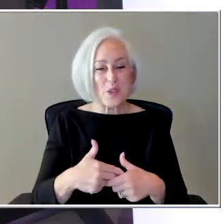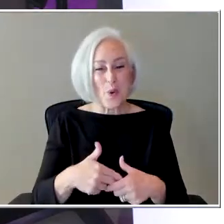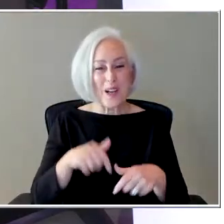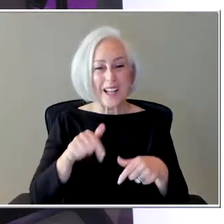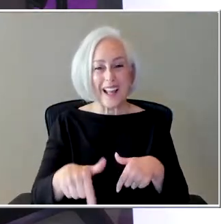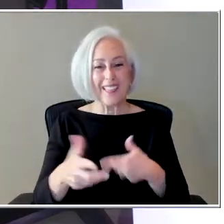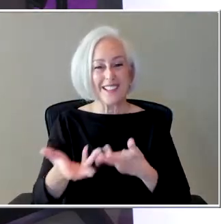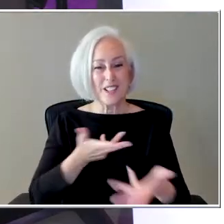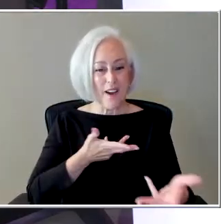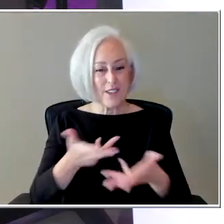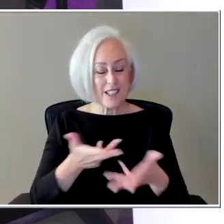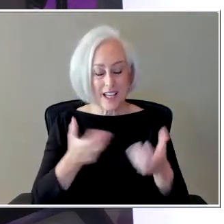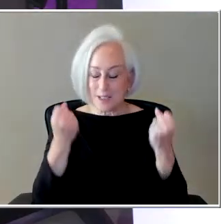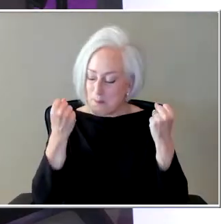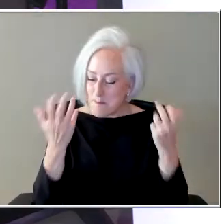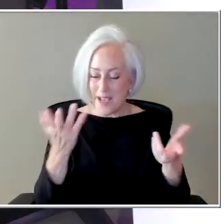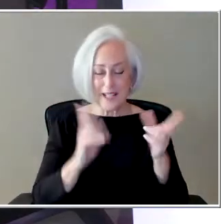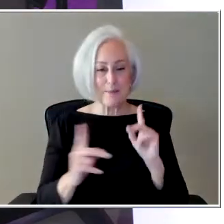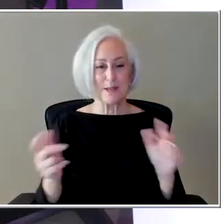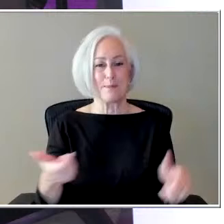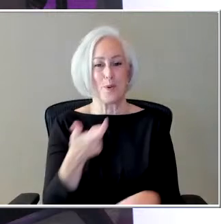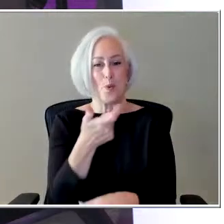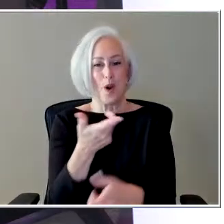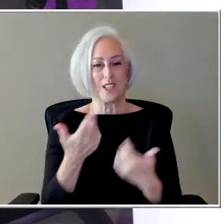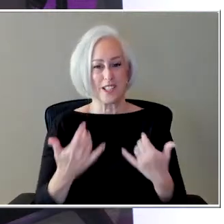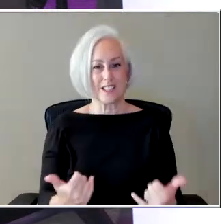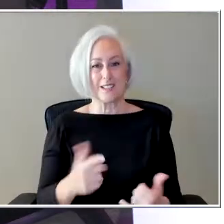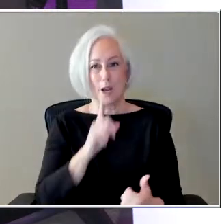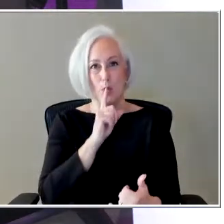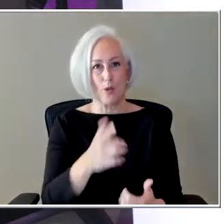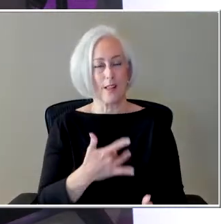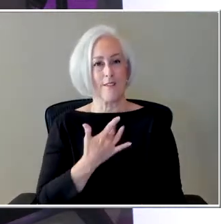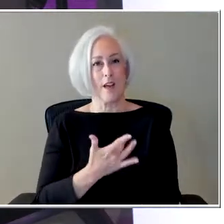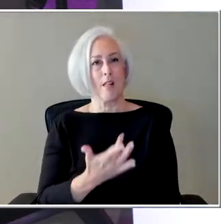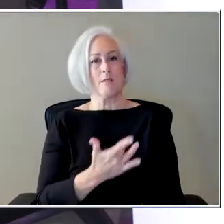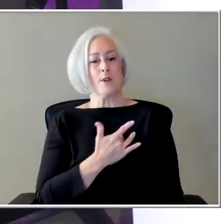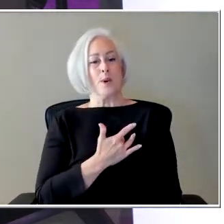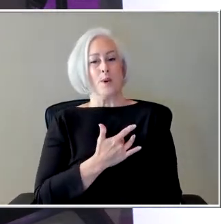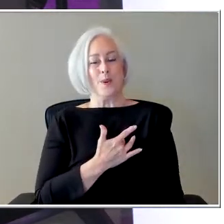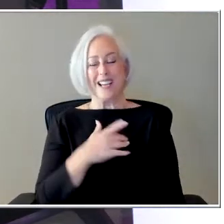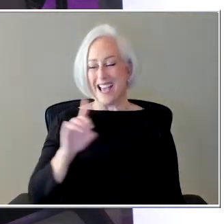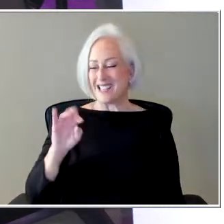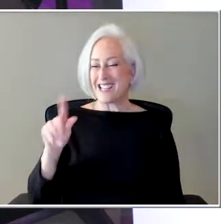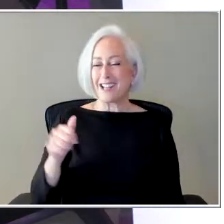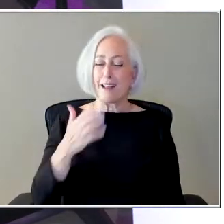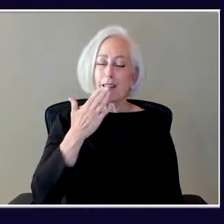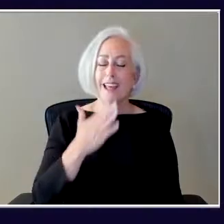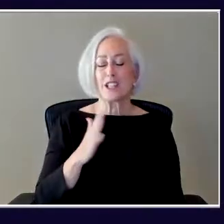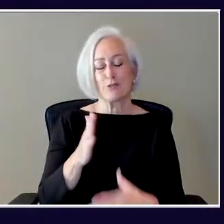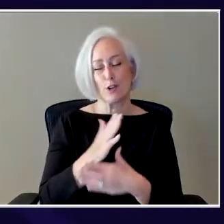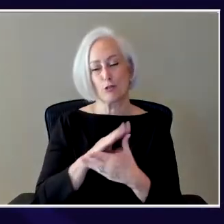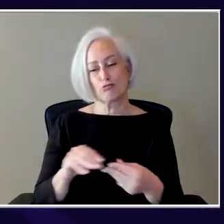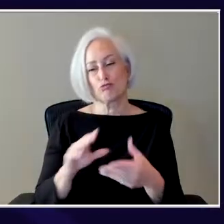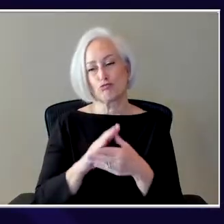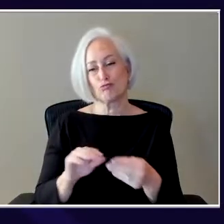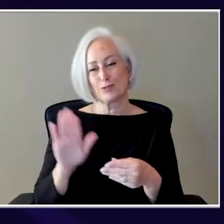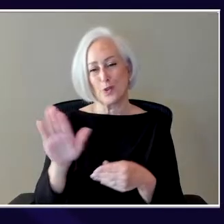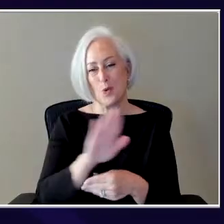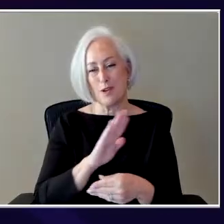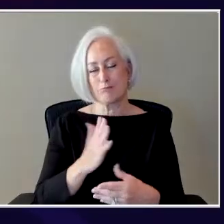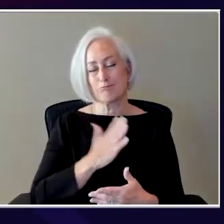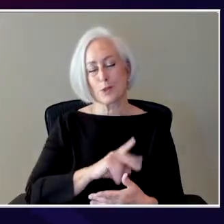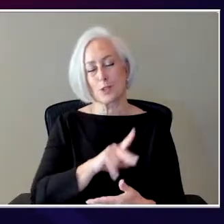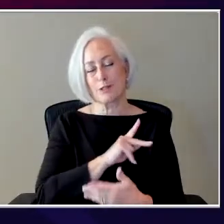lot of people watching are it's really gonna hit home for them. And Danielle, thank you for sharing your journey. It's so personal, and we are